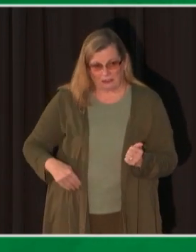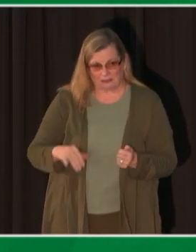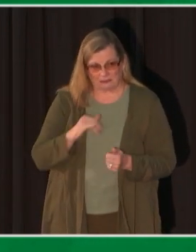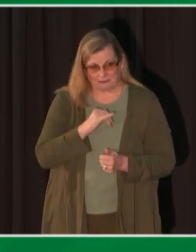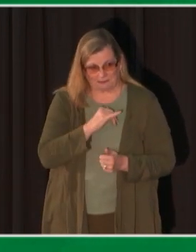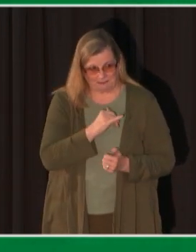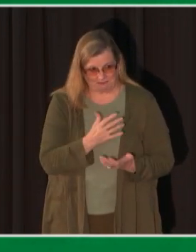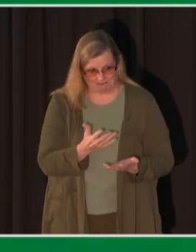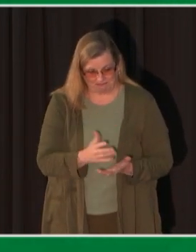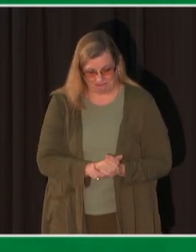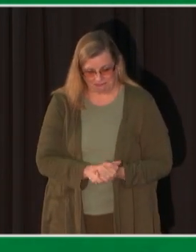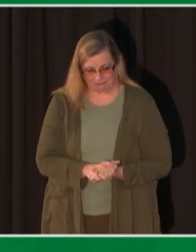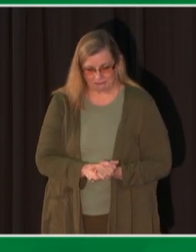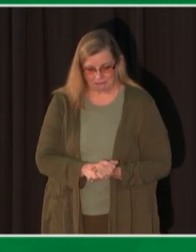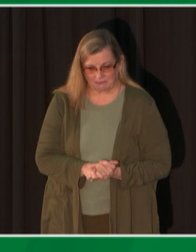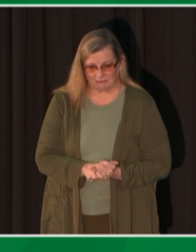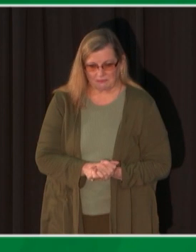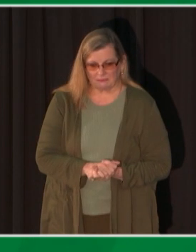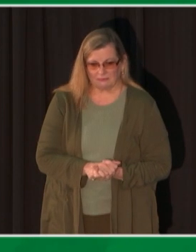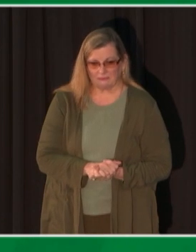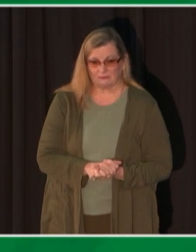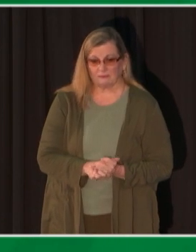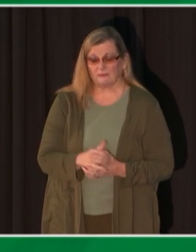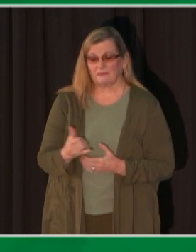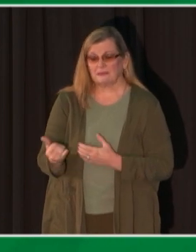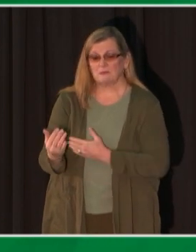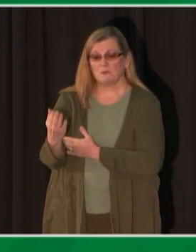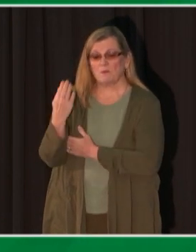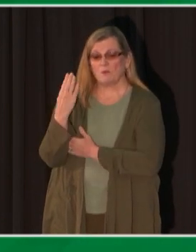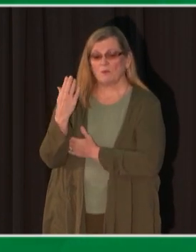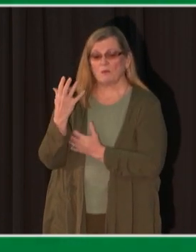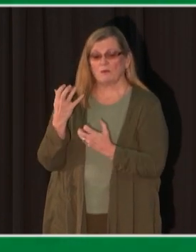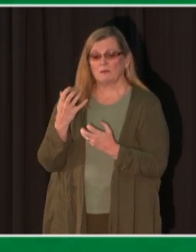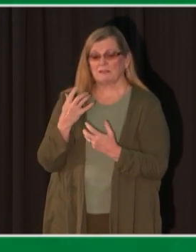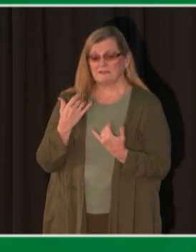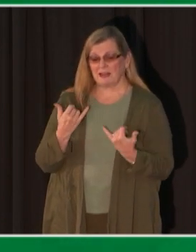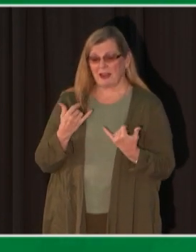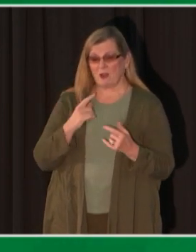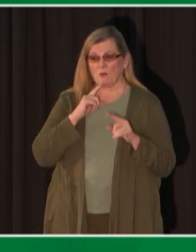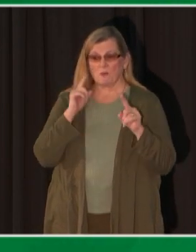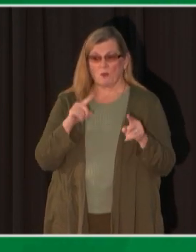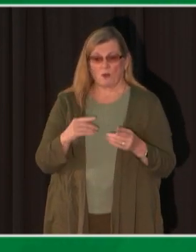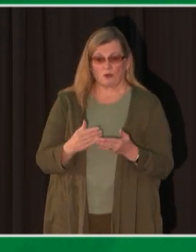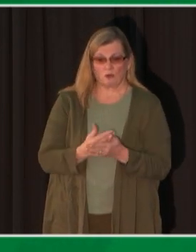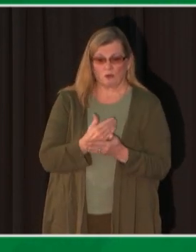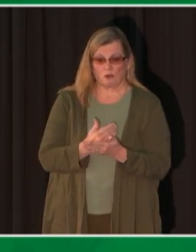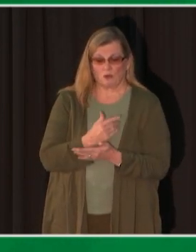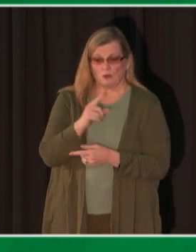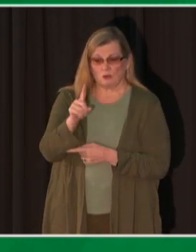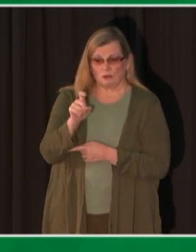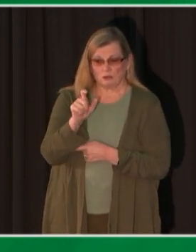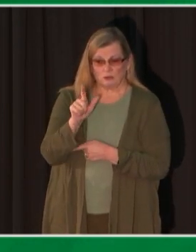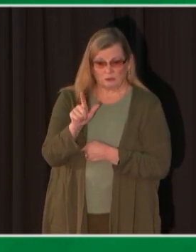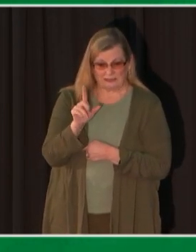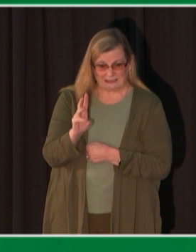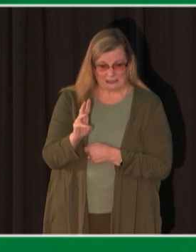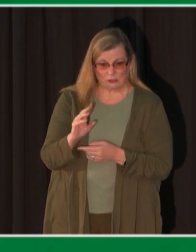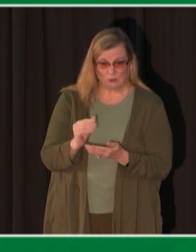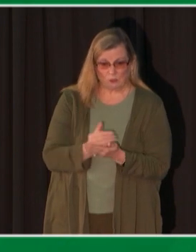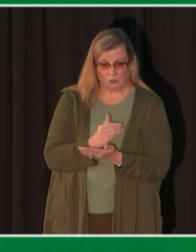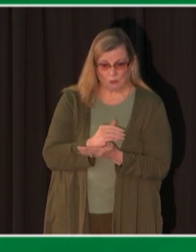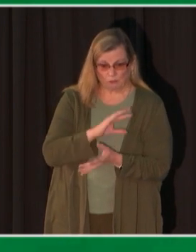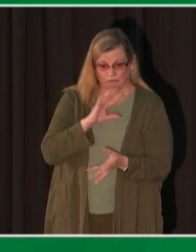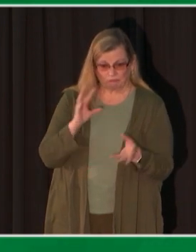This morning, we reported 126 new cases of COVID 19 in the district, bringing our total cases